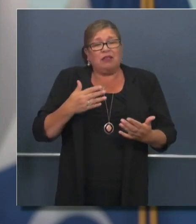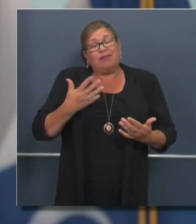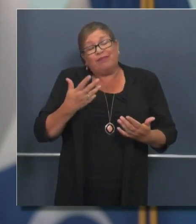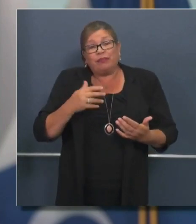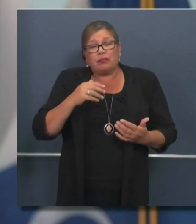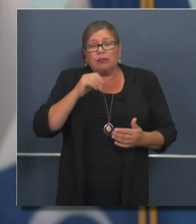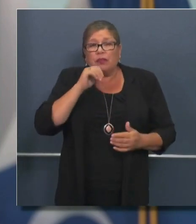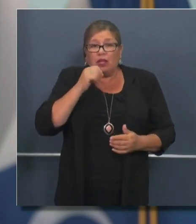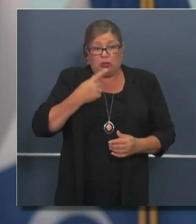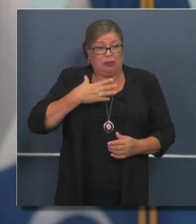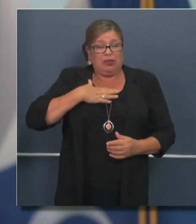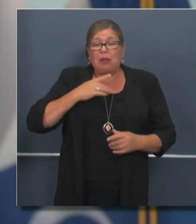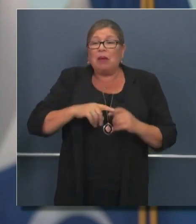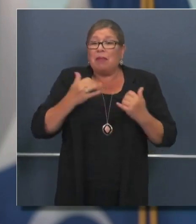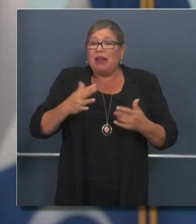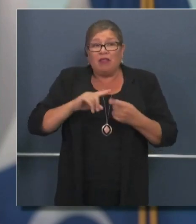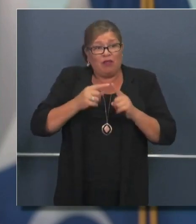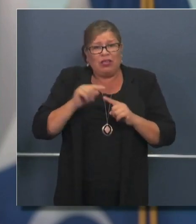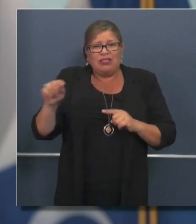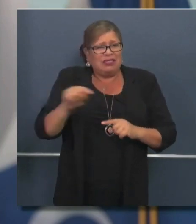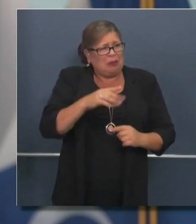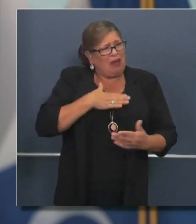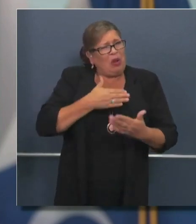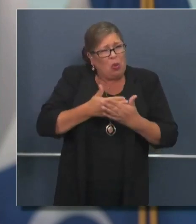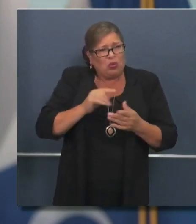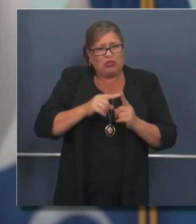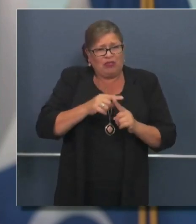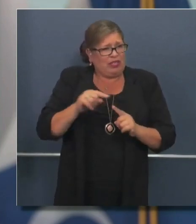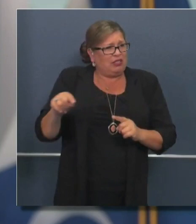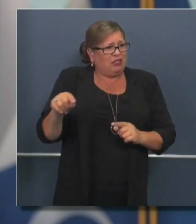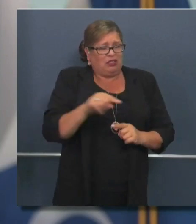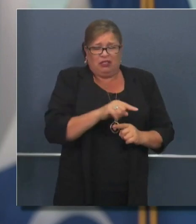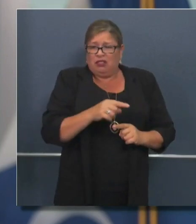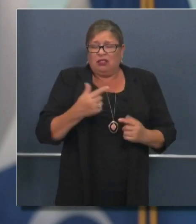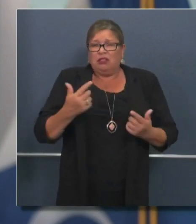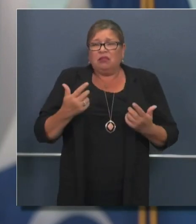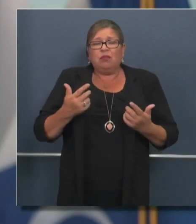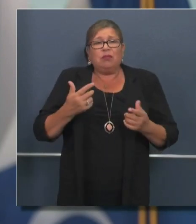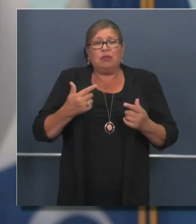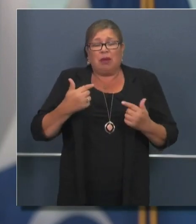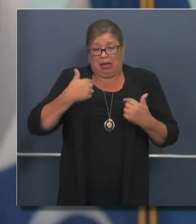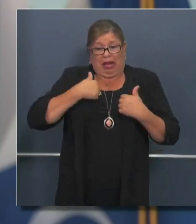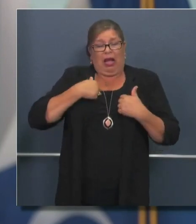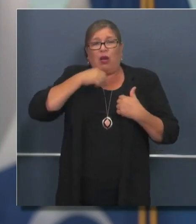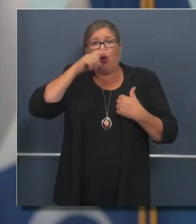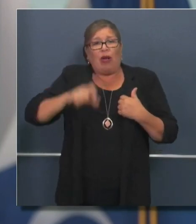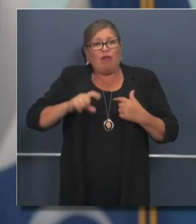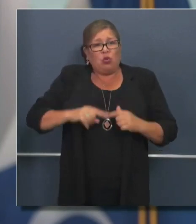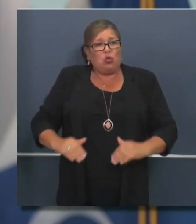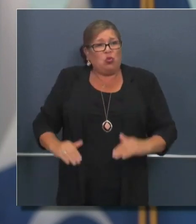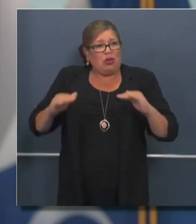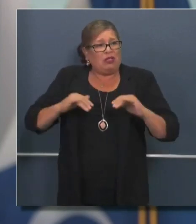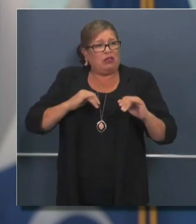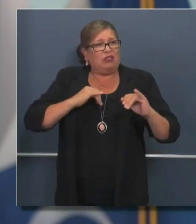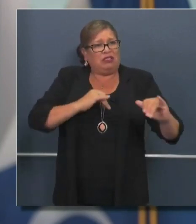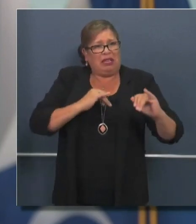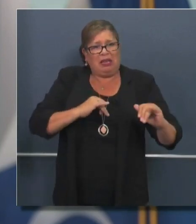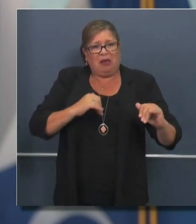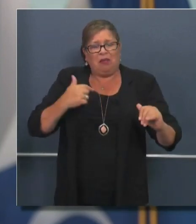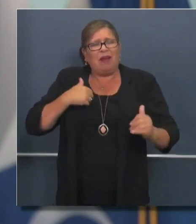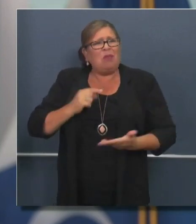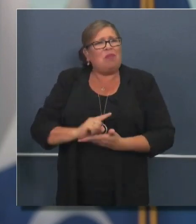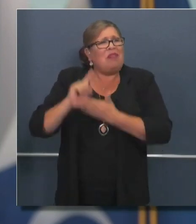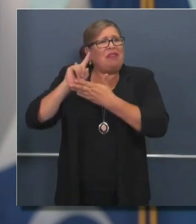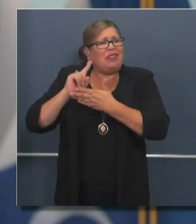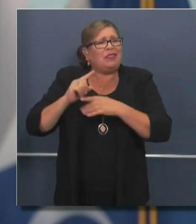friends, they don't have to raise their kids, I don't have to raise my kids like my friends' kids are raised, and so many other millions